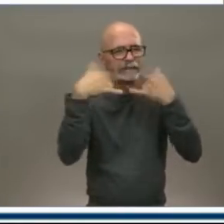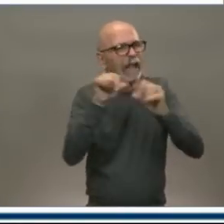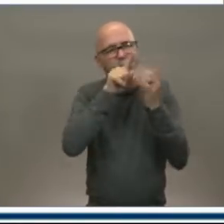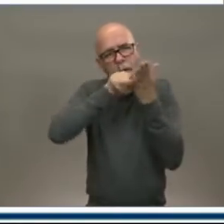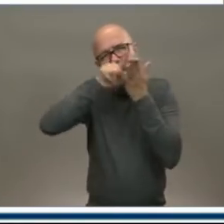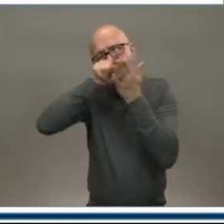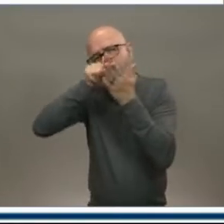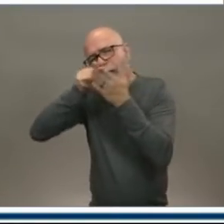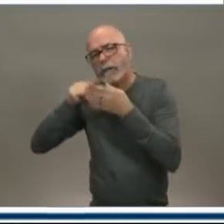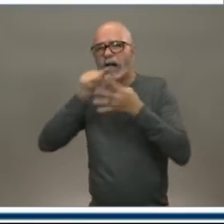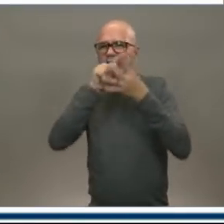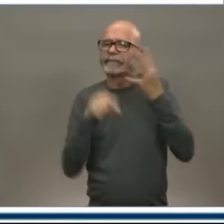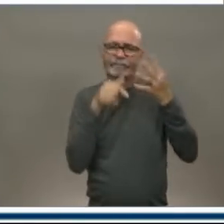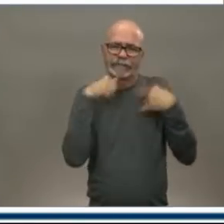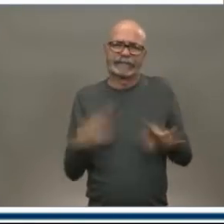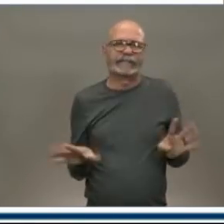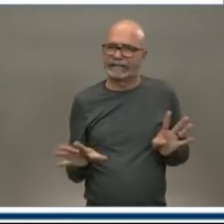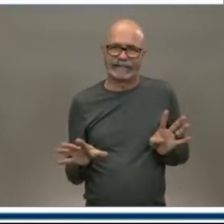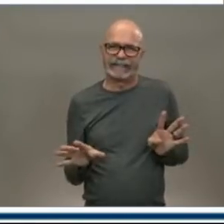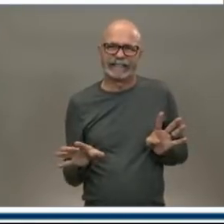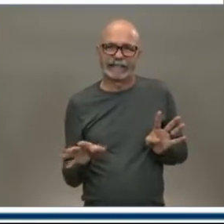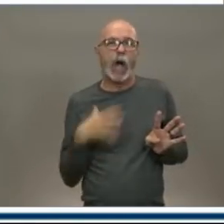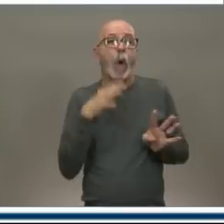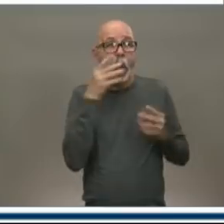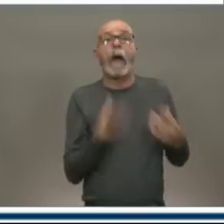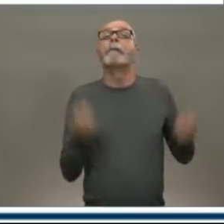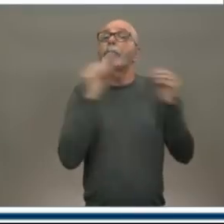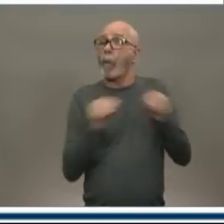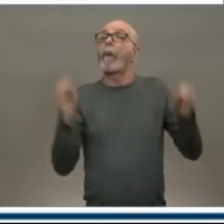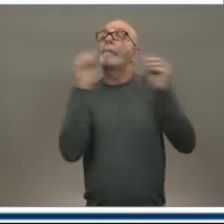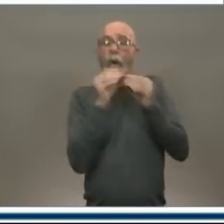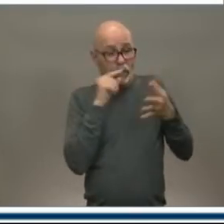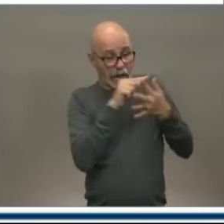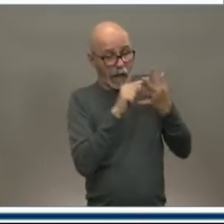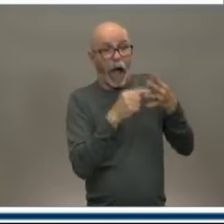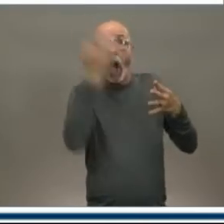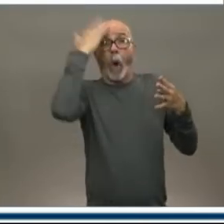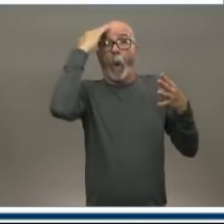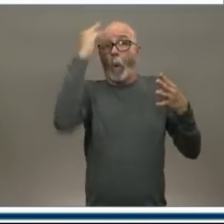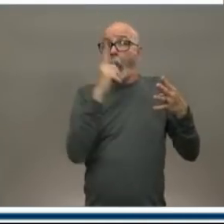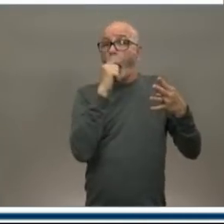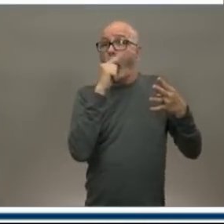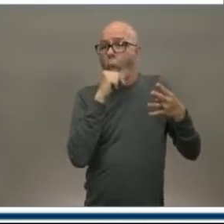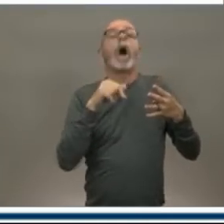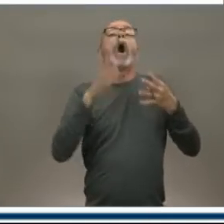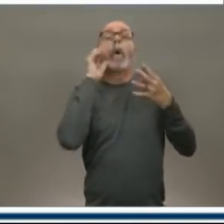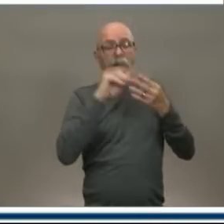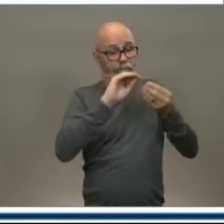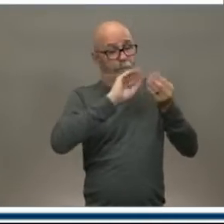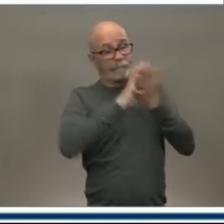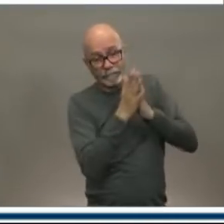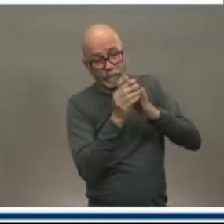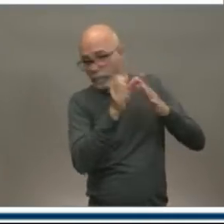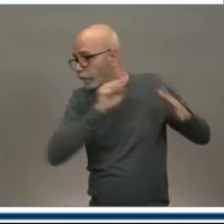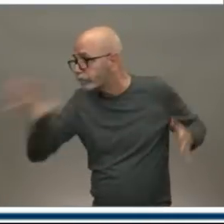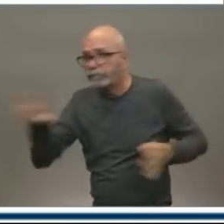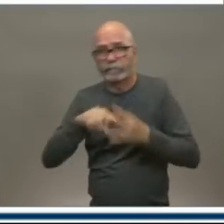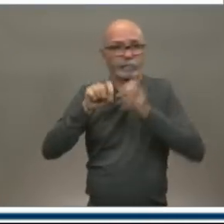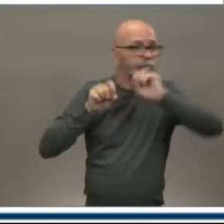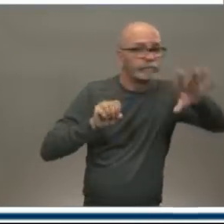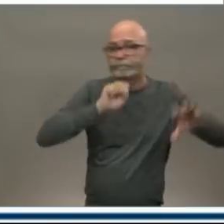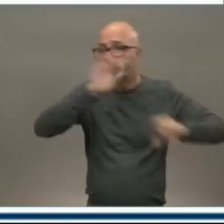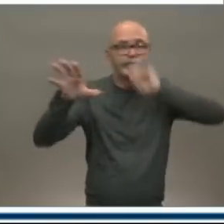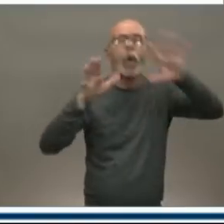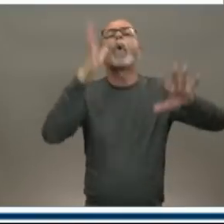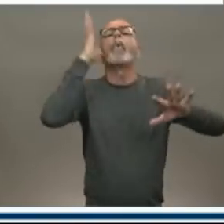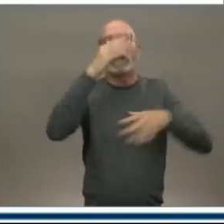But as we're learning more through the investigation, there's more people moving in and out of that sphere, if you will, as we rule them out or rule them